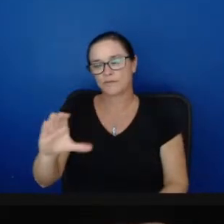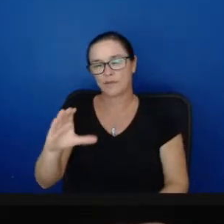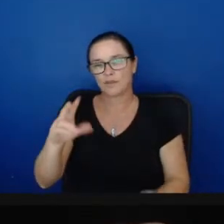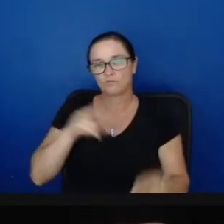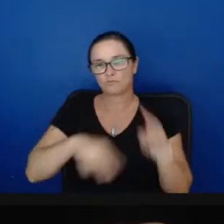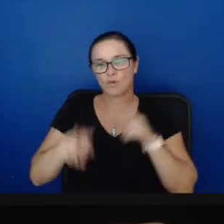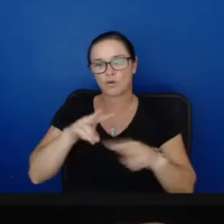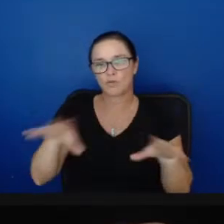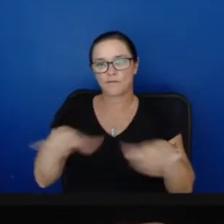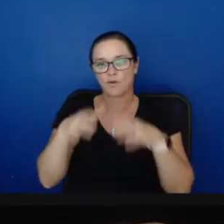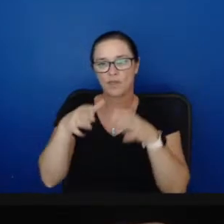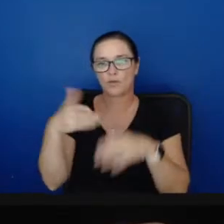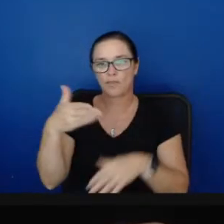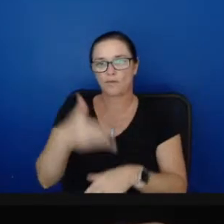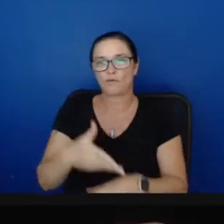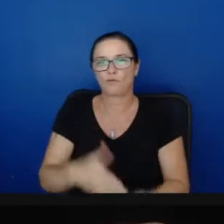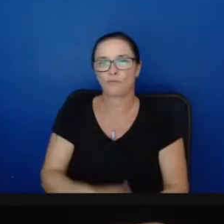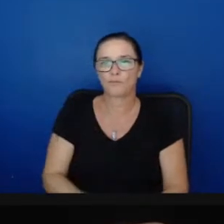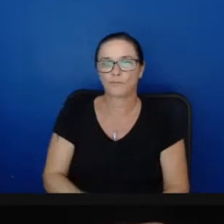there.